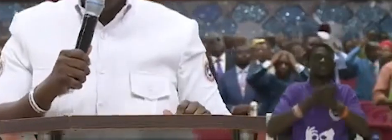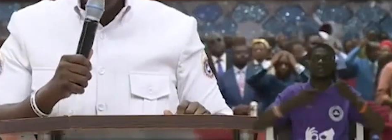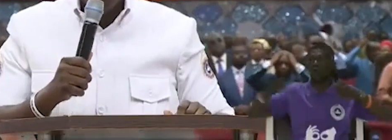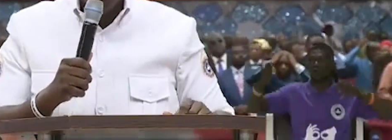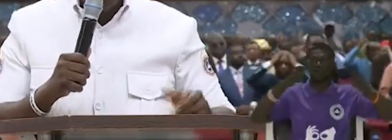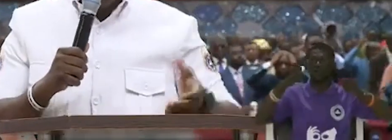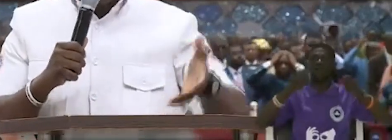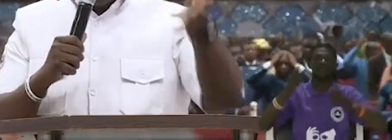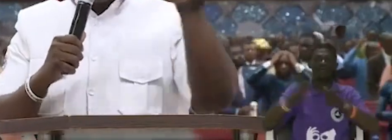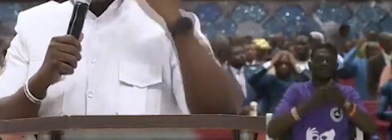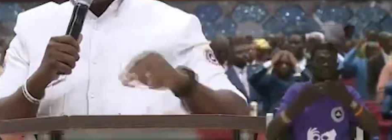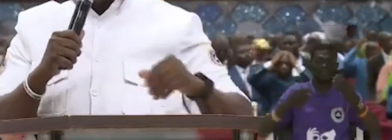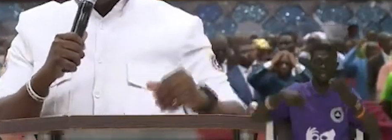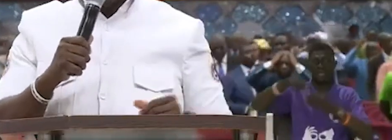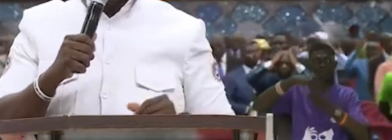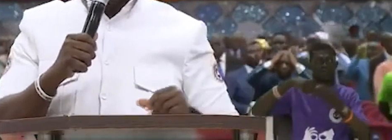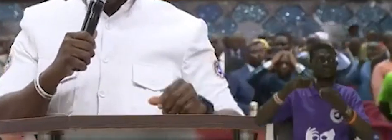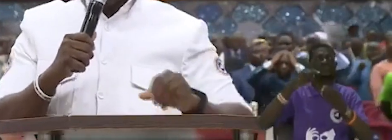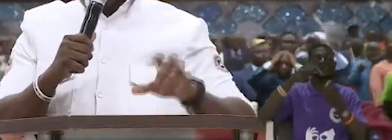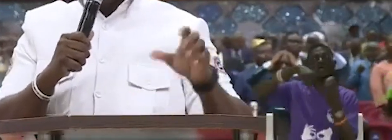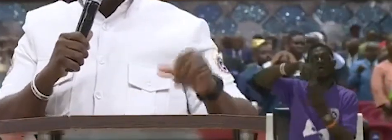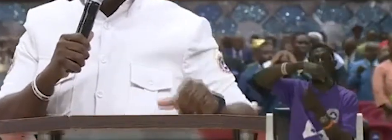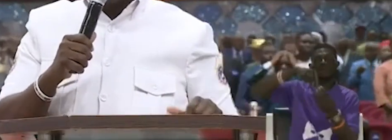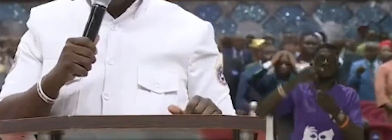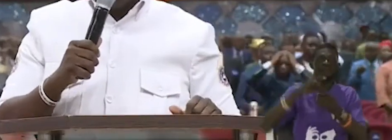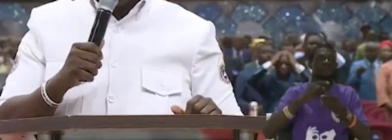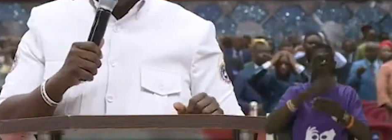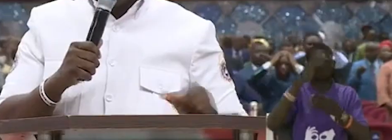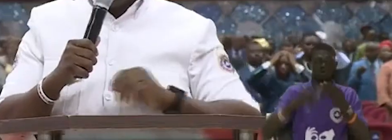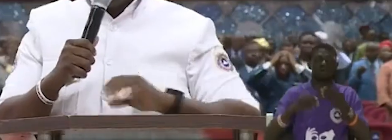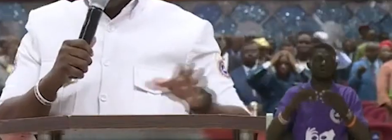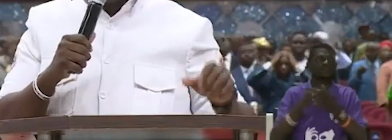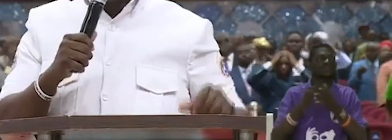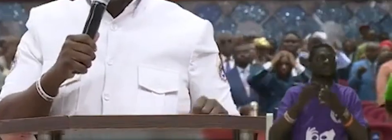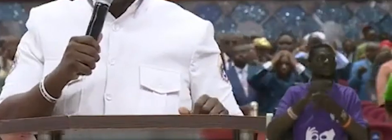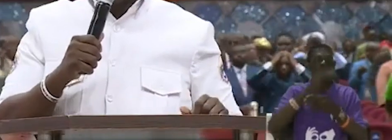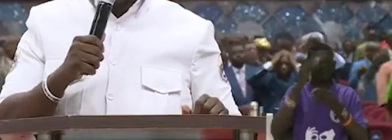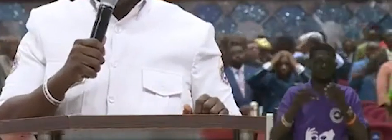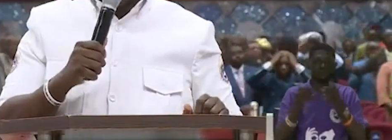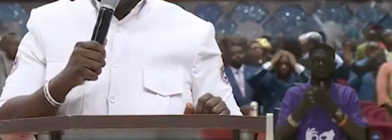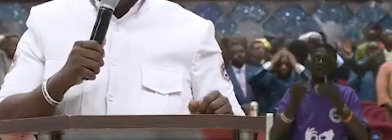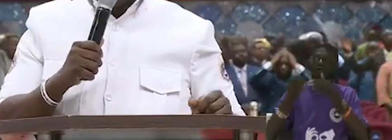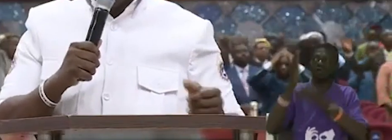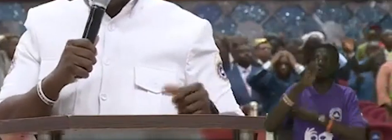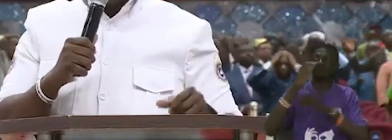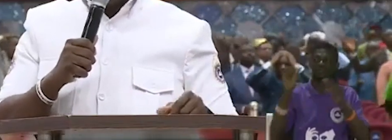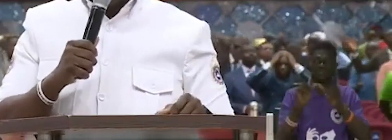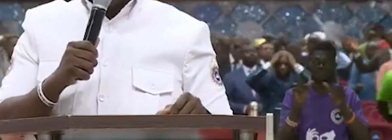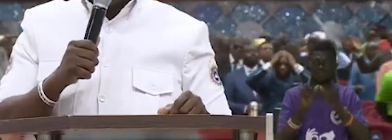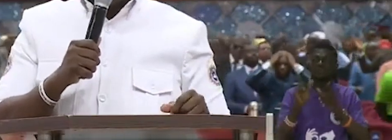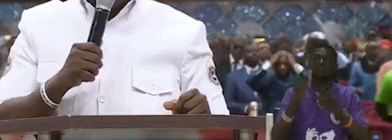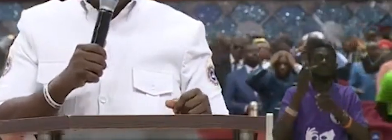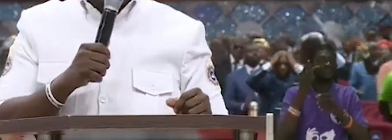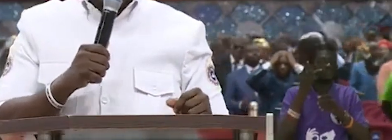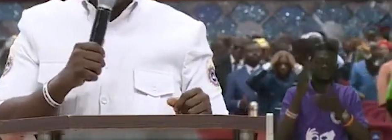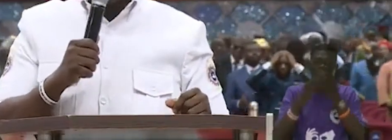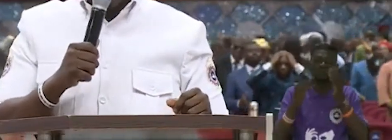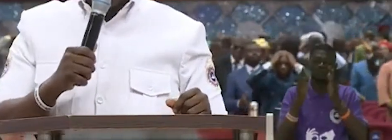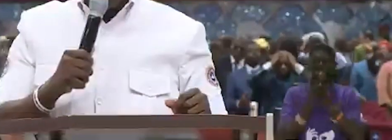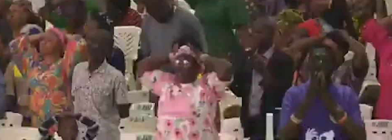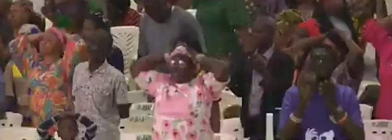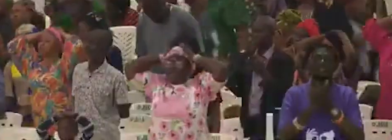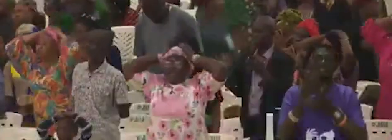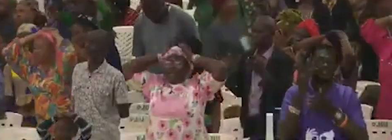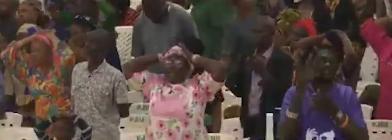you so that you are operating completely on God's level. Completely on God's level. Do I see somebody praying? Do I